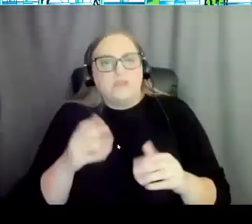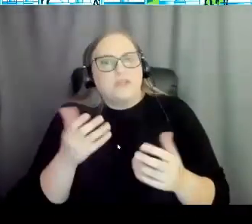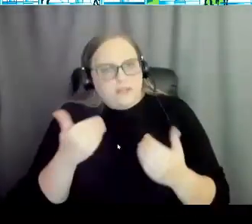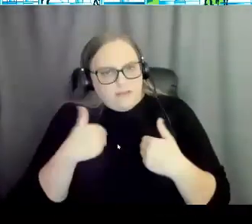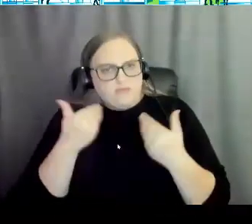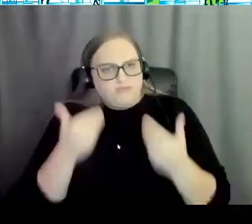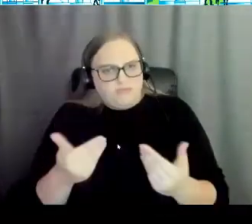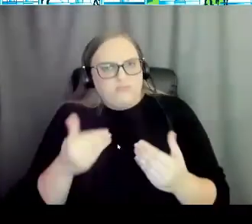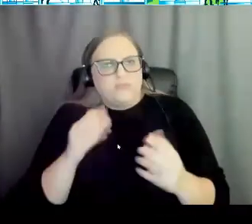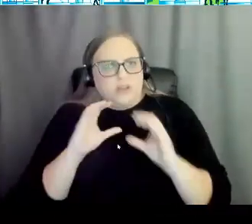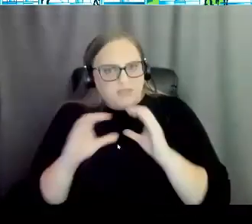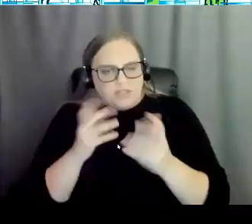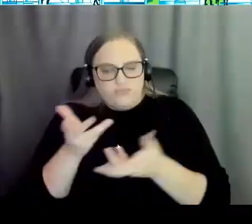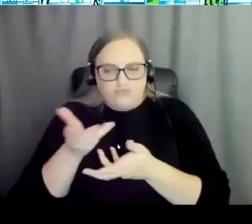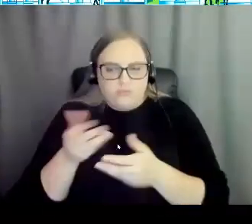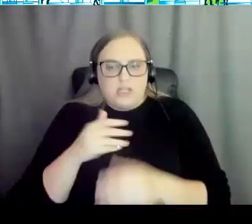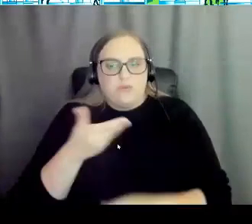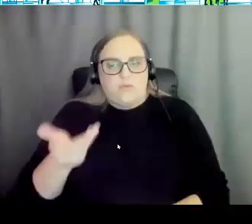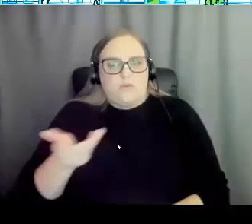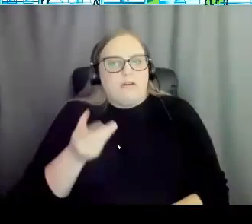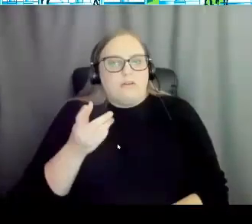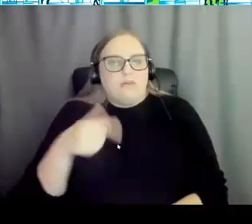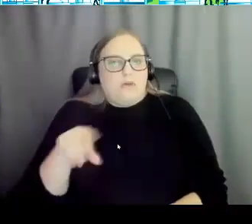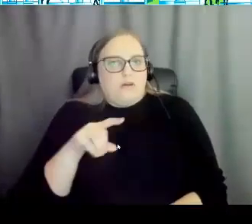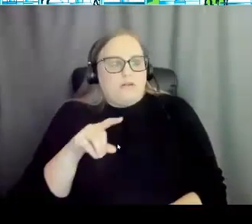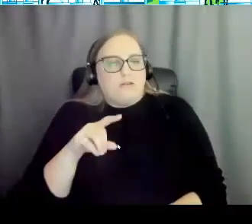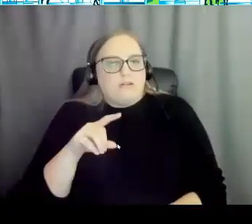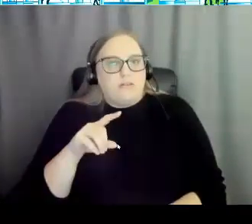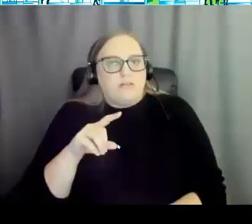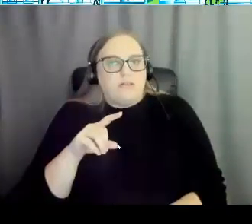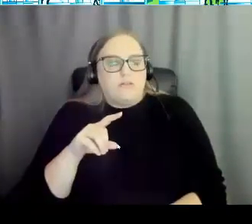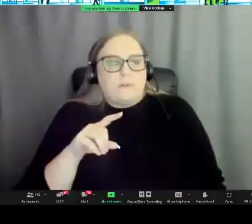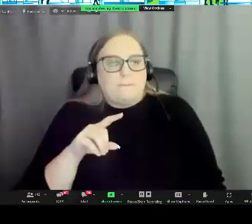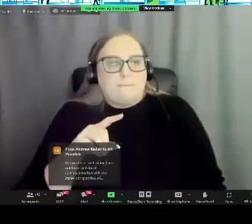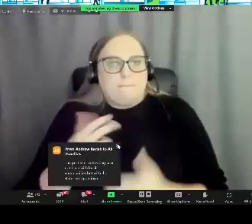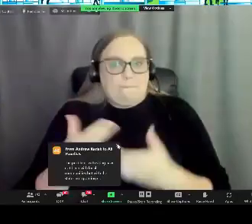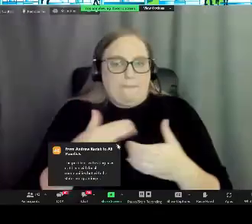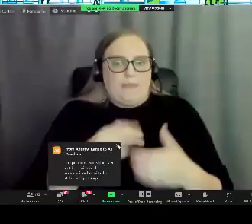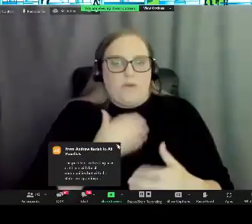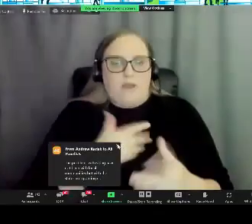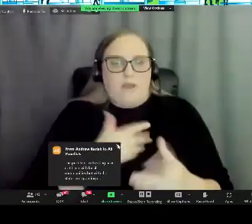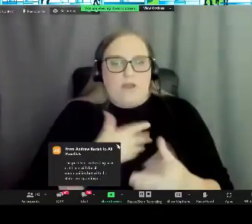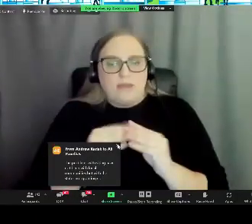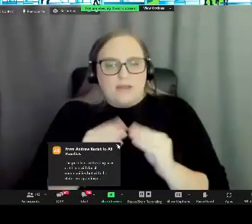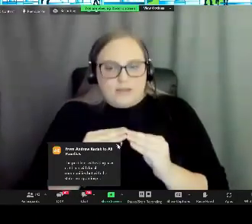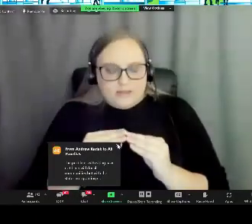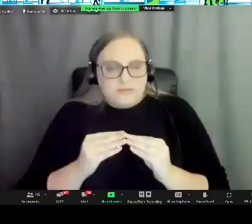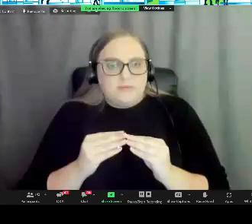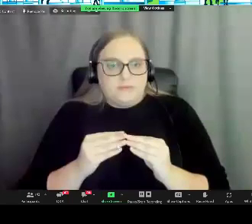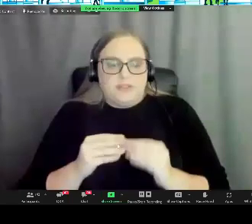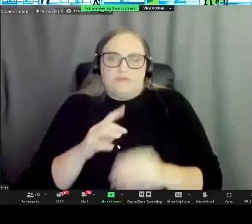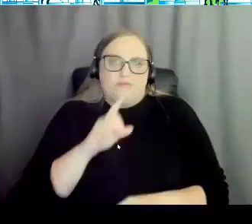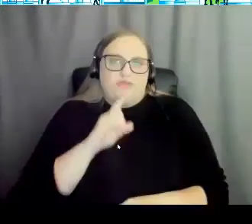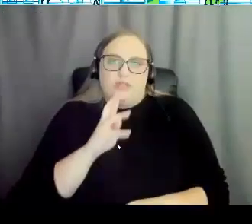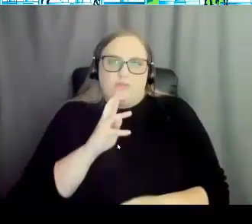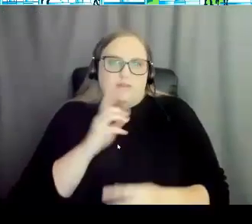to welcoming you to our to some of our consortium meetings. And I'm sure I speak for everyone else with